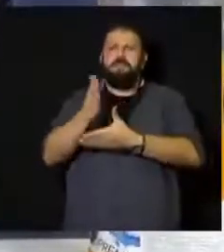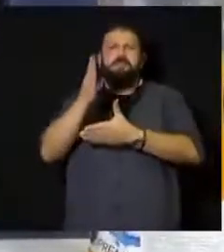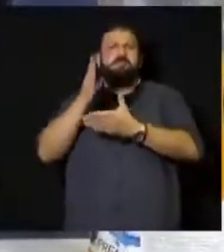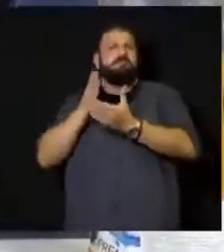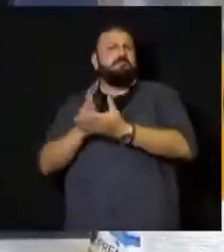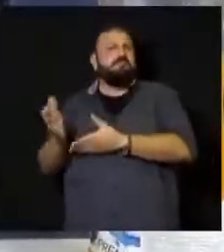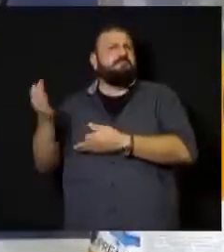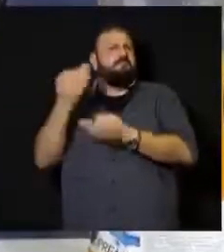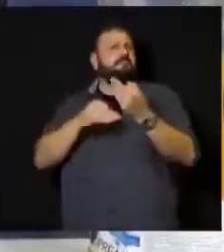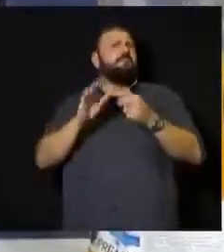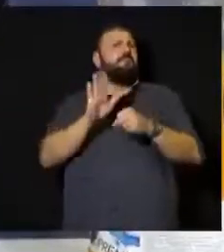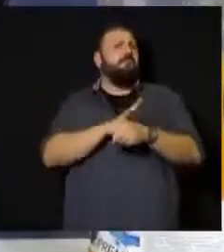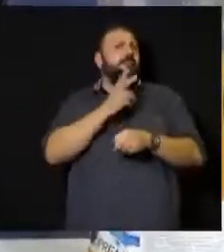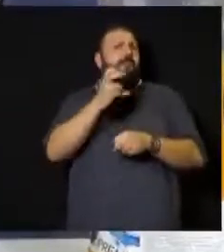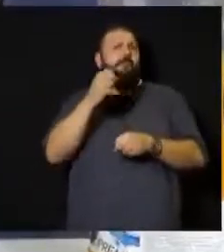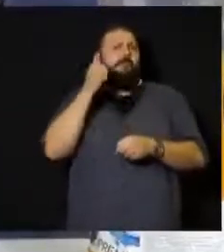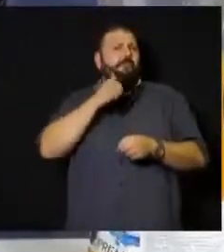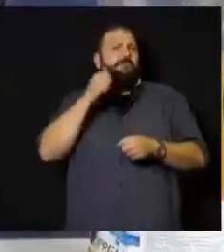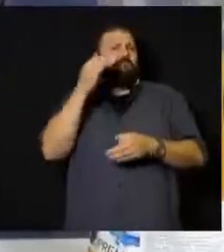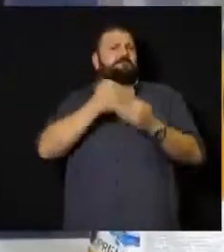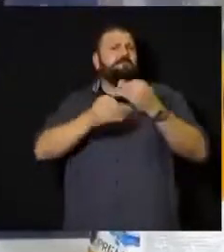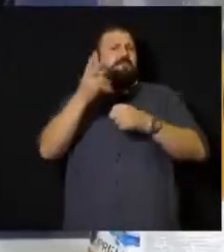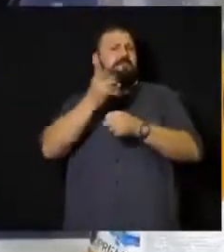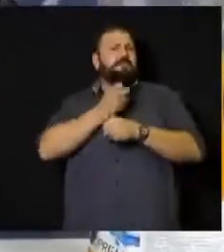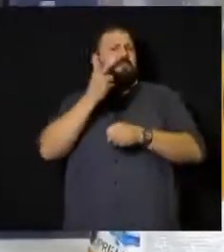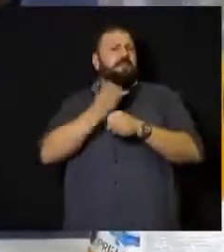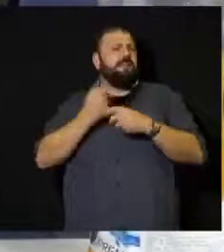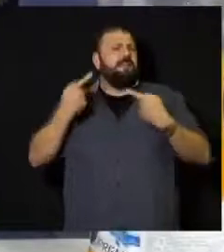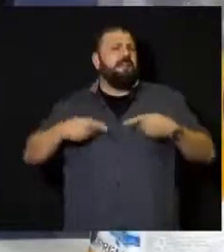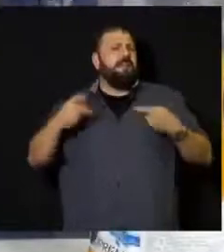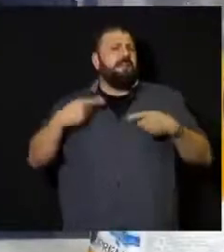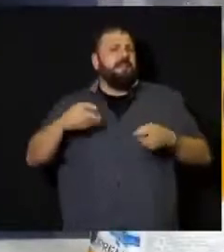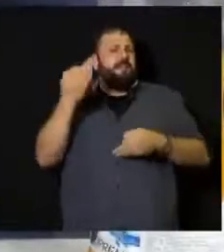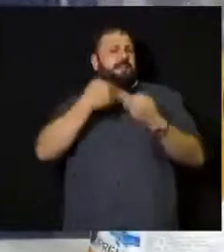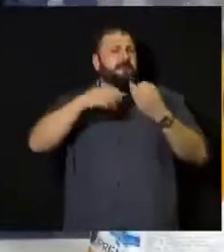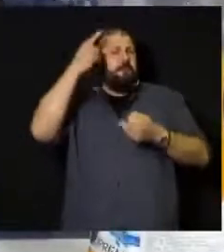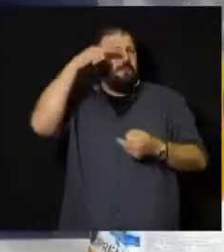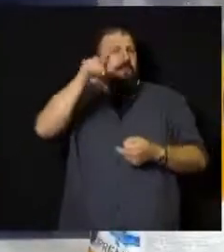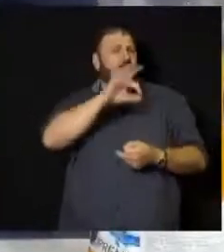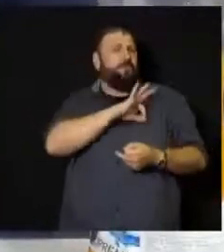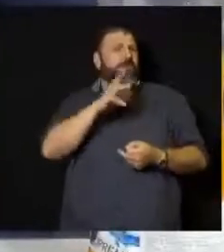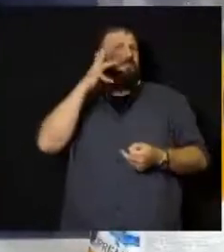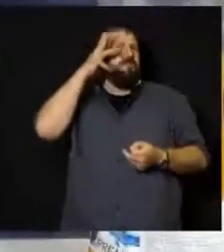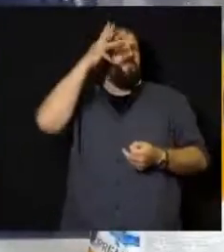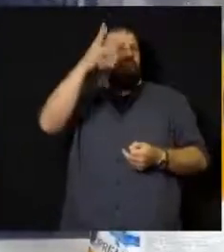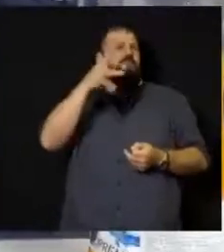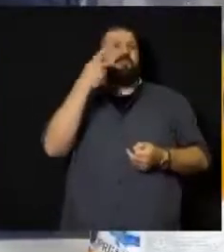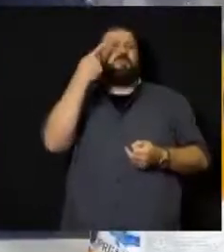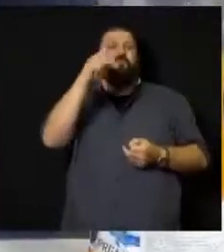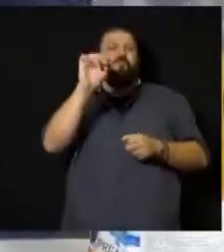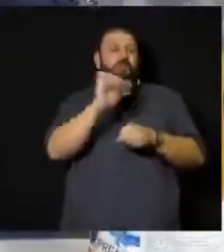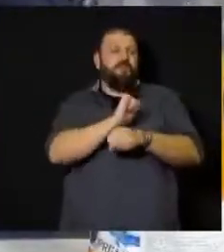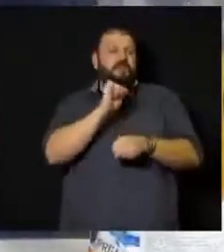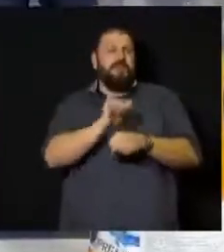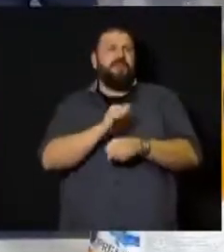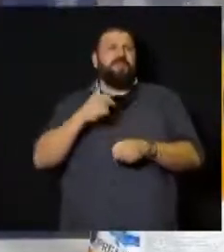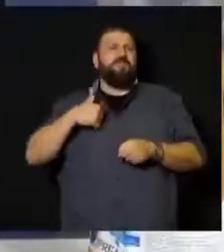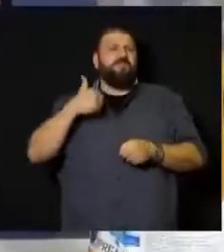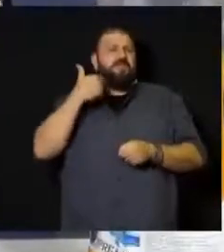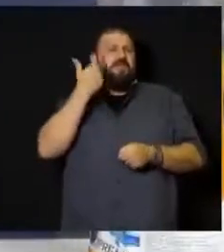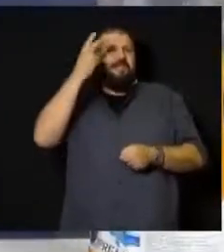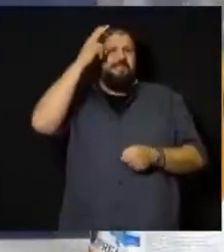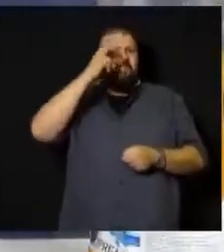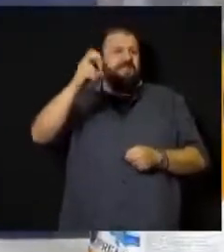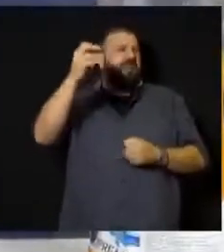lived here, and so this is, I invite people to visit their dreams. If their dreams is to have a car or buy a lot